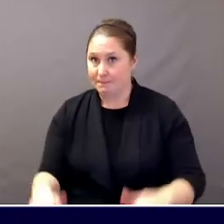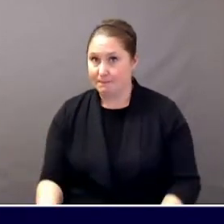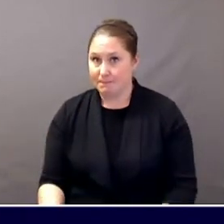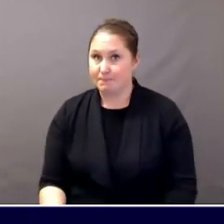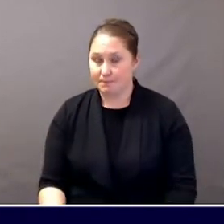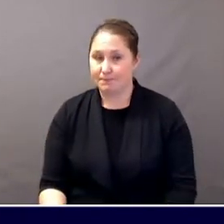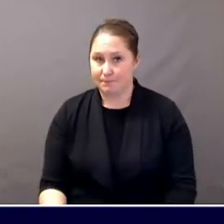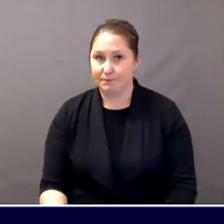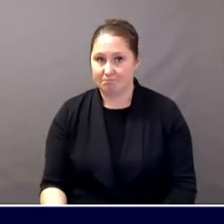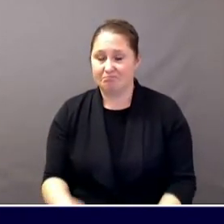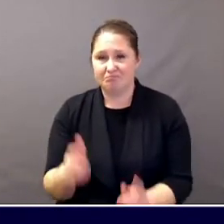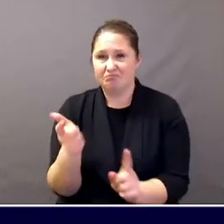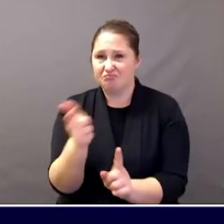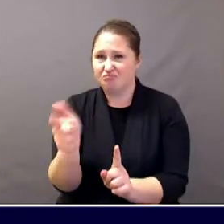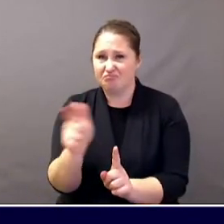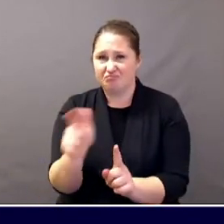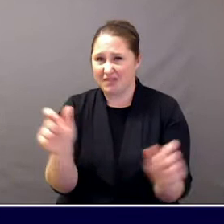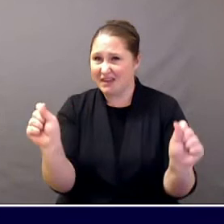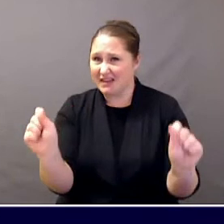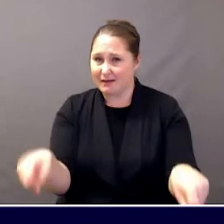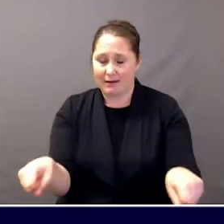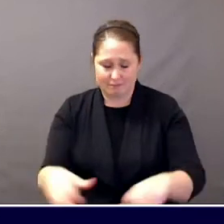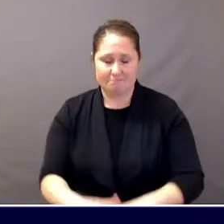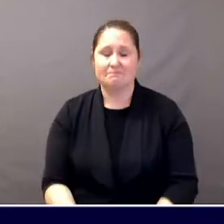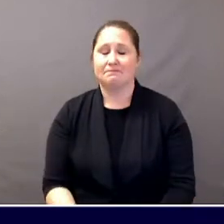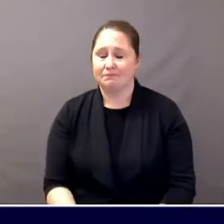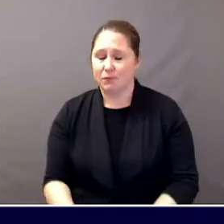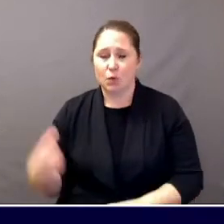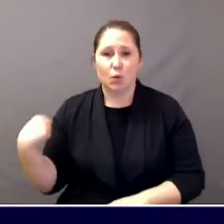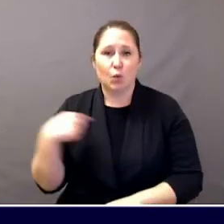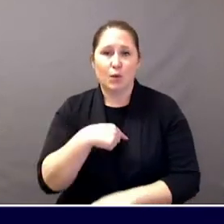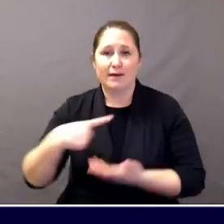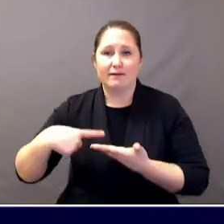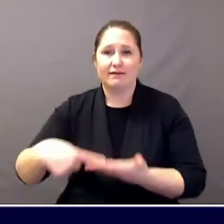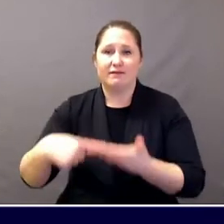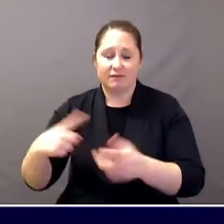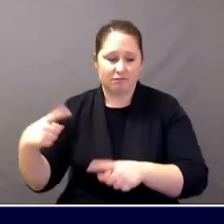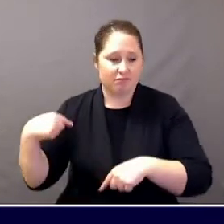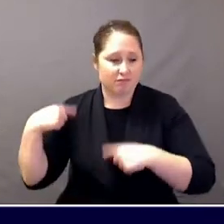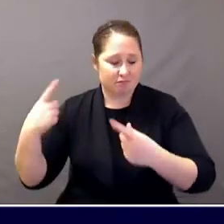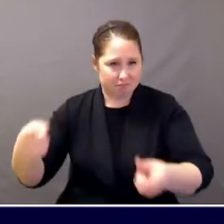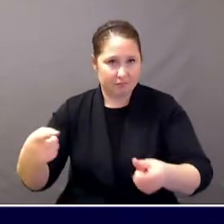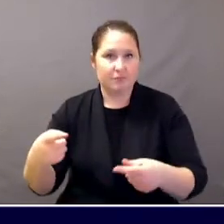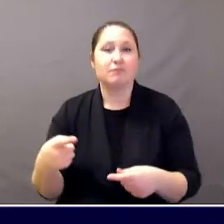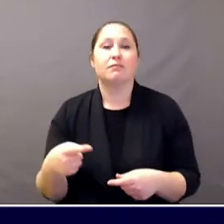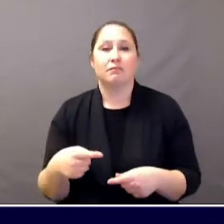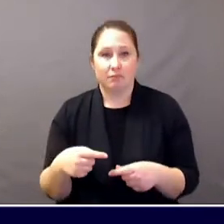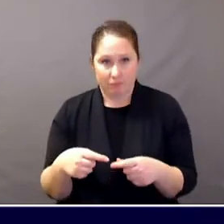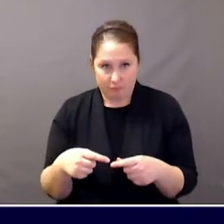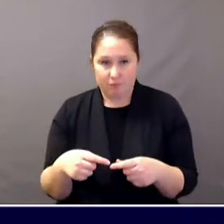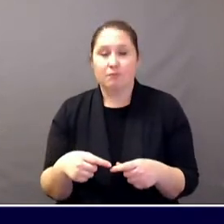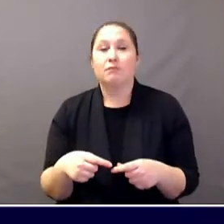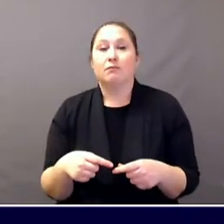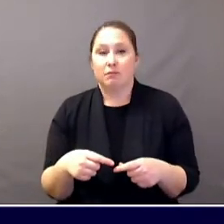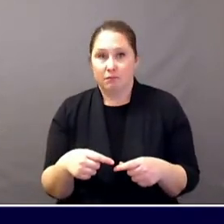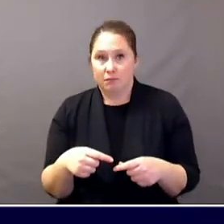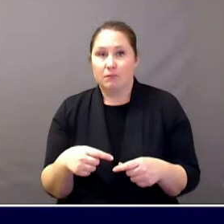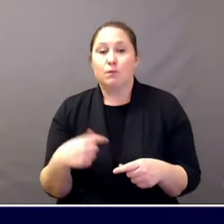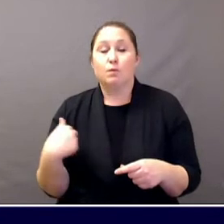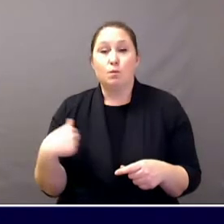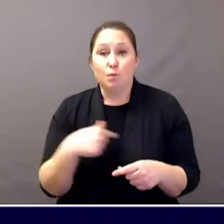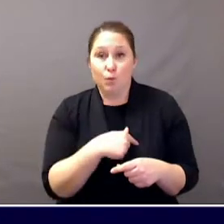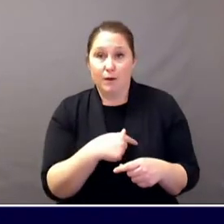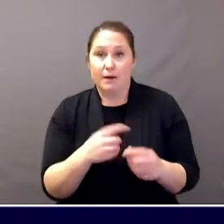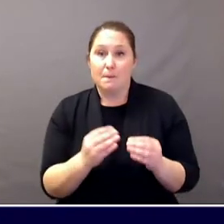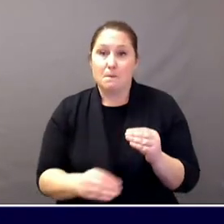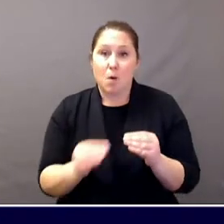doses. Again, it goes back to how we've talked about this. We are turning up one dial while we're turning down another. We're turning up the dial